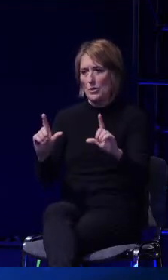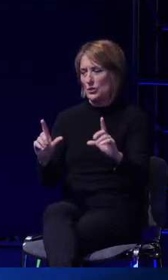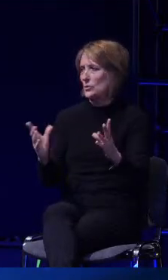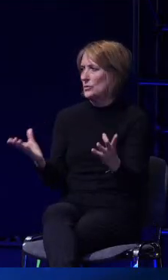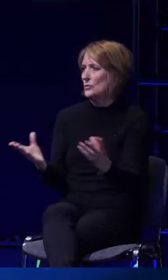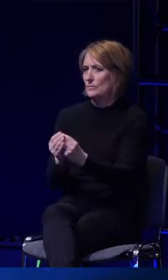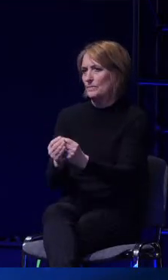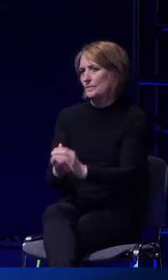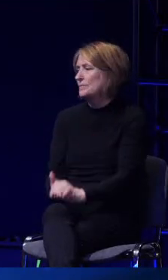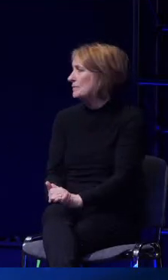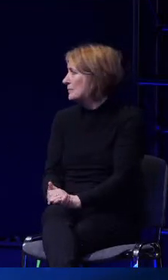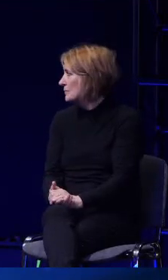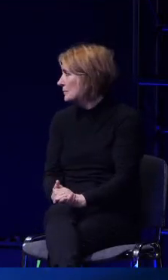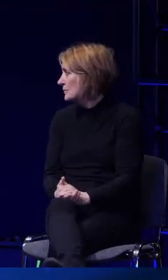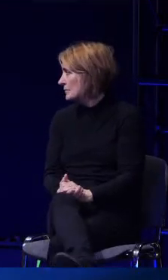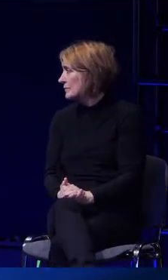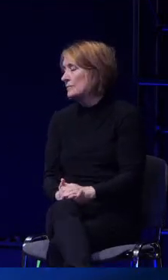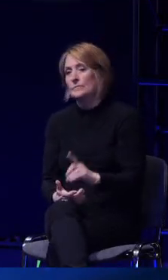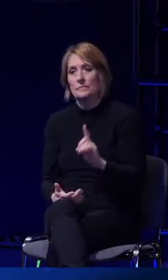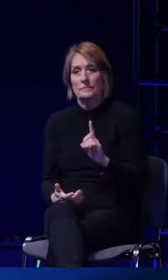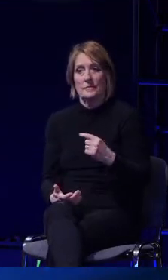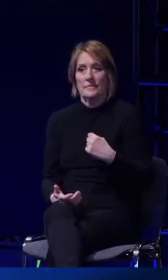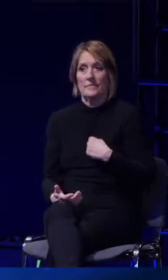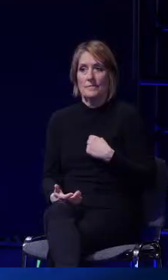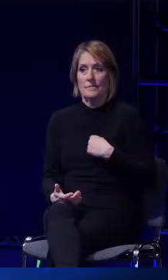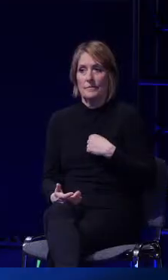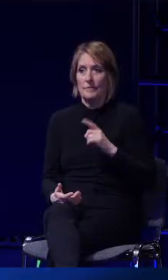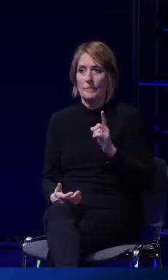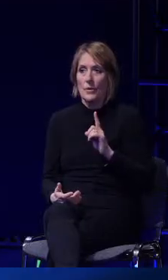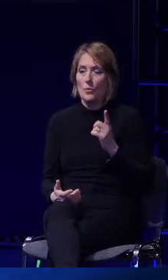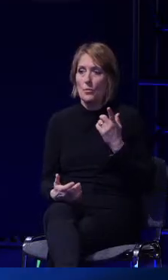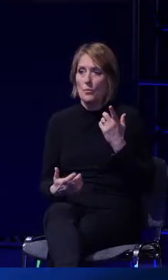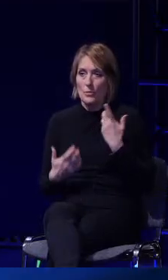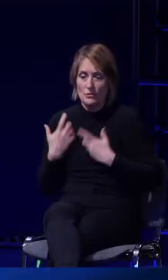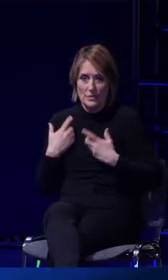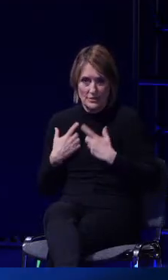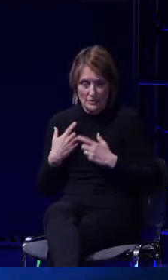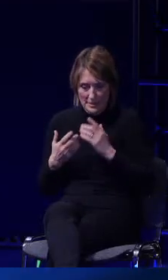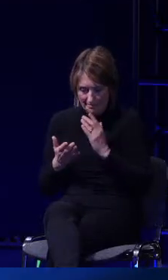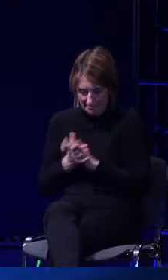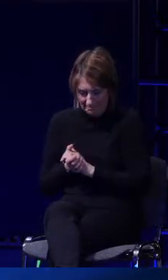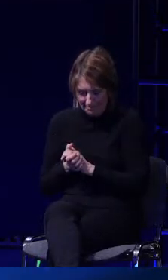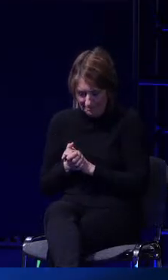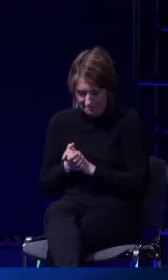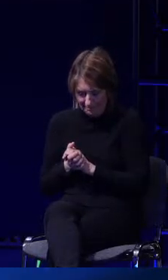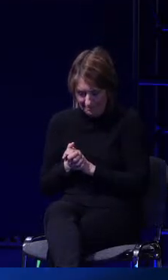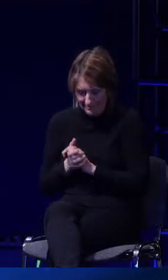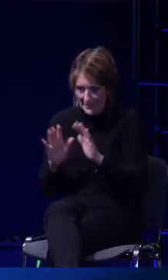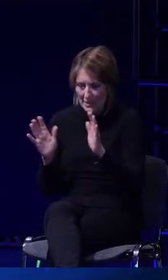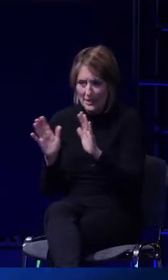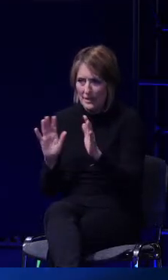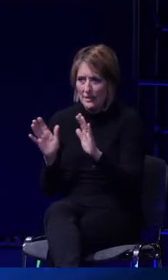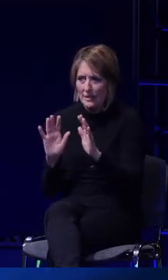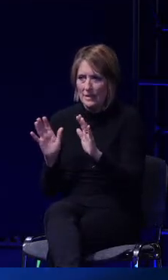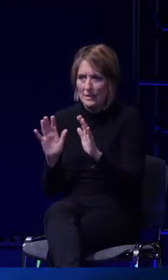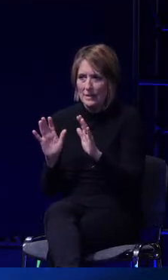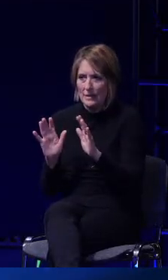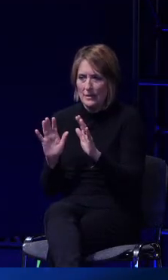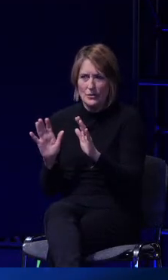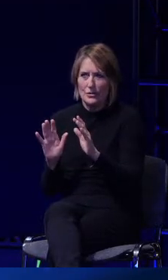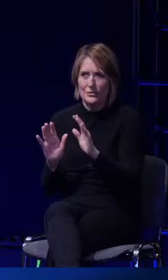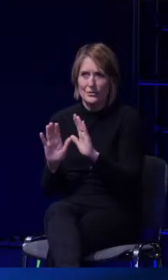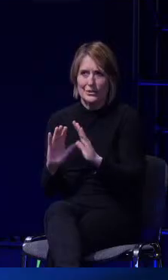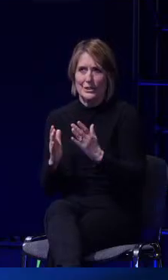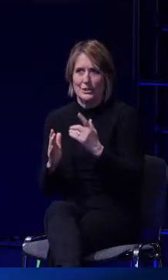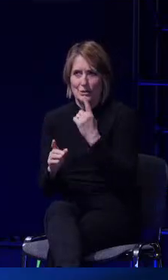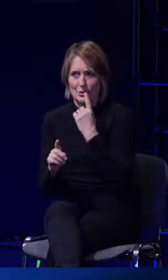Right, so I think that's what's interesting to me then is you're not actually talking about just colors.